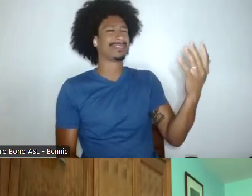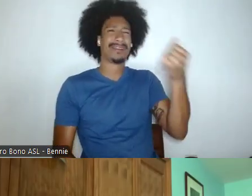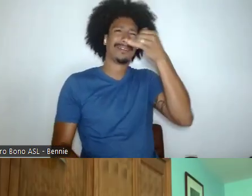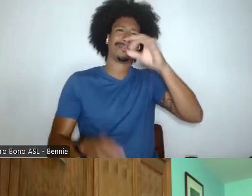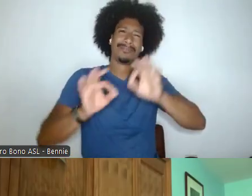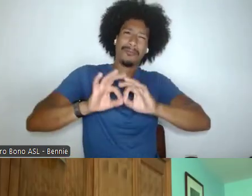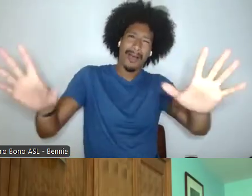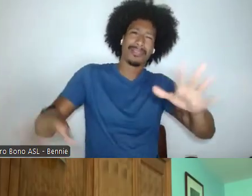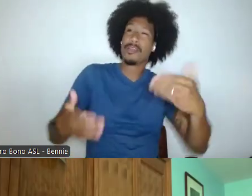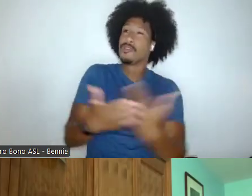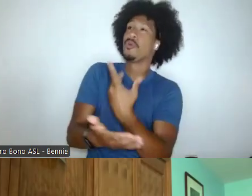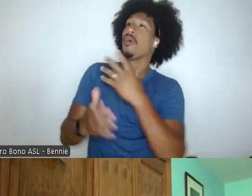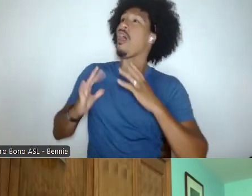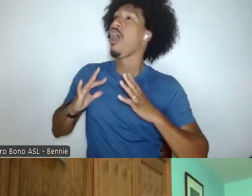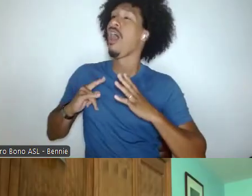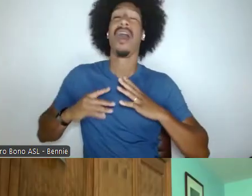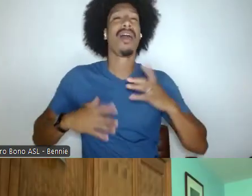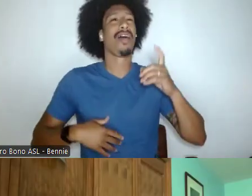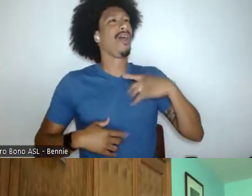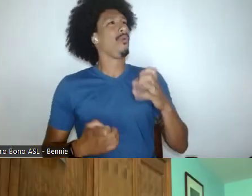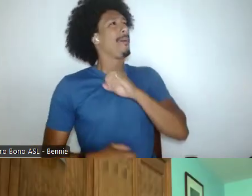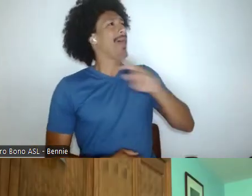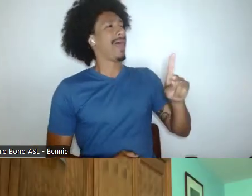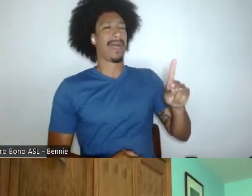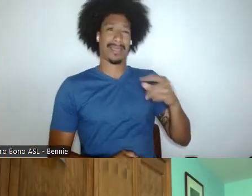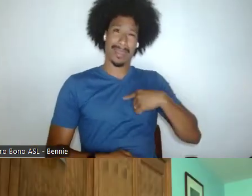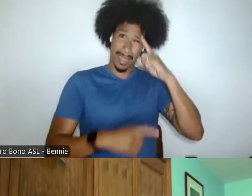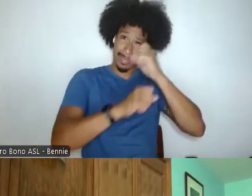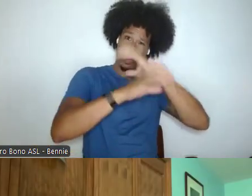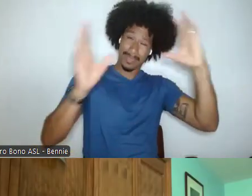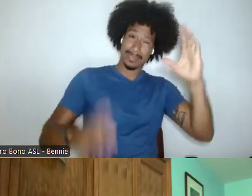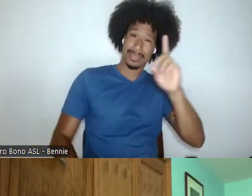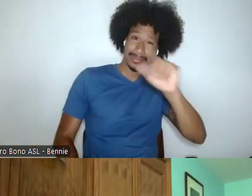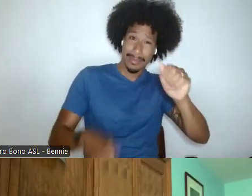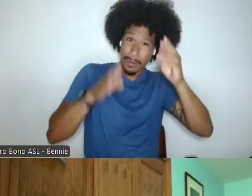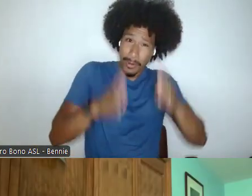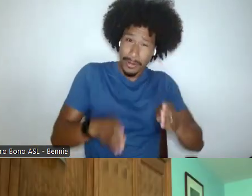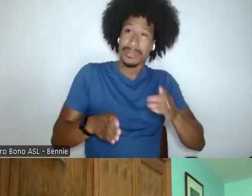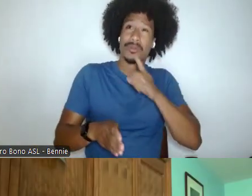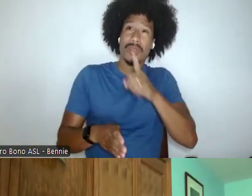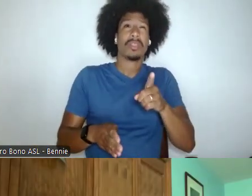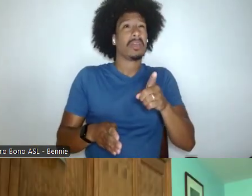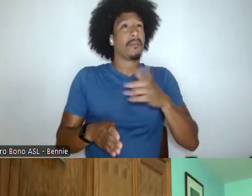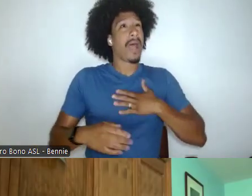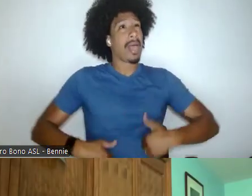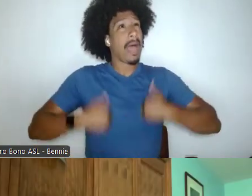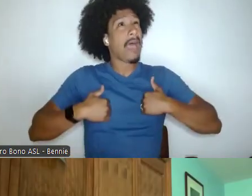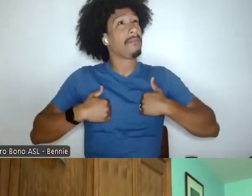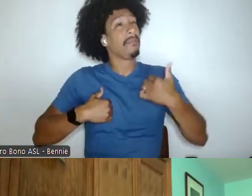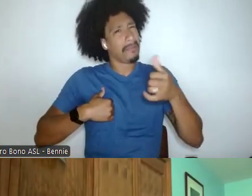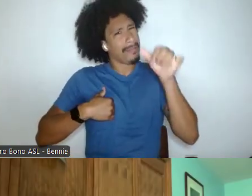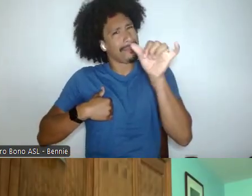and when I think about like what it is to be a disabled person, sometimes it's just that. Like I am lucky that I am strong